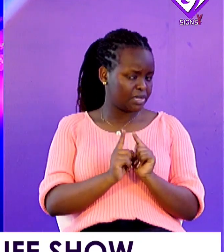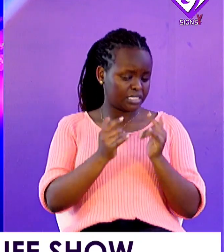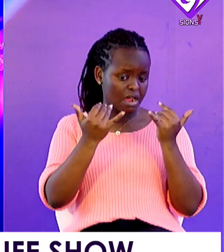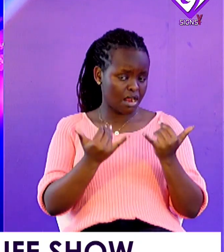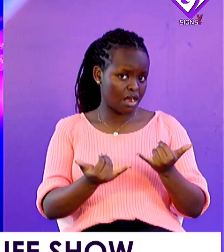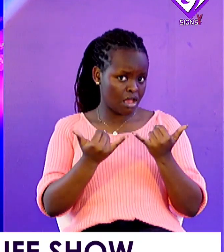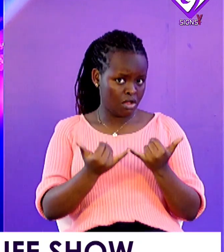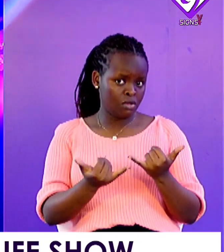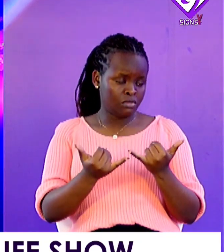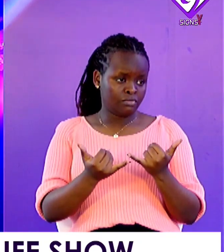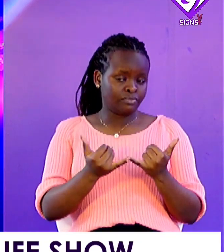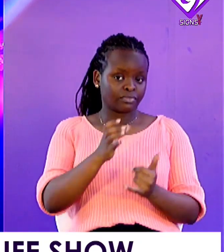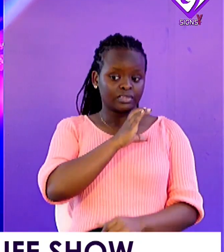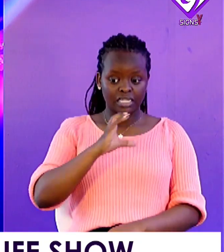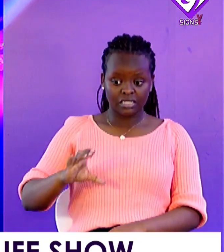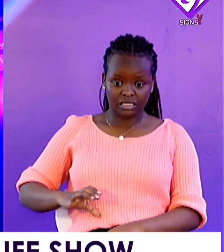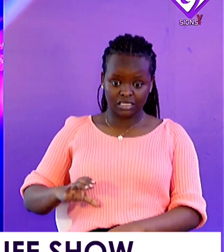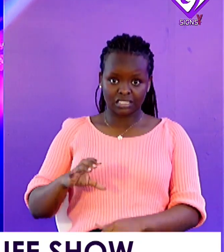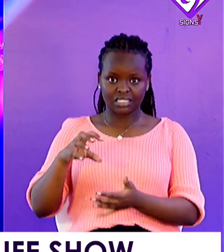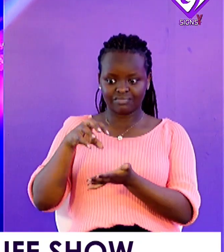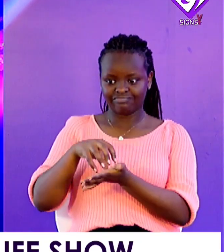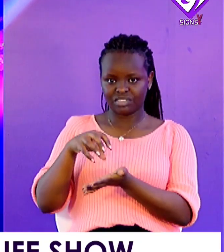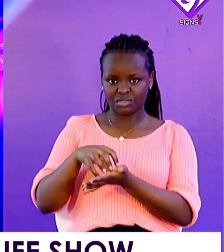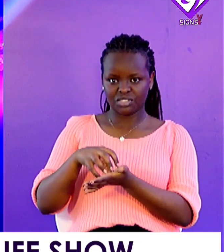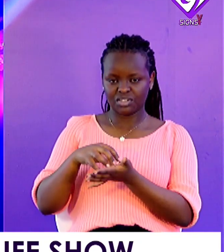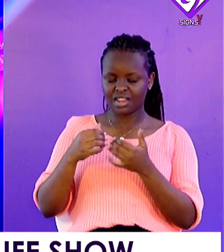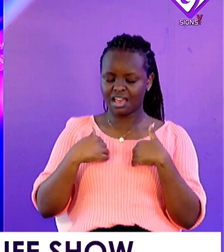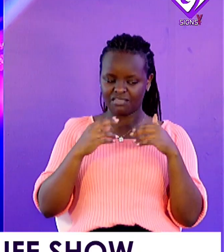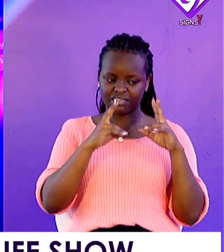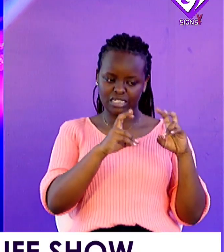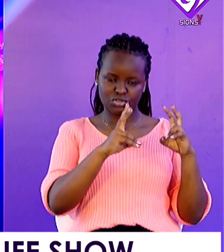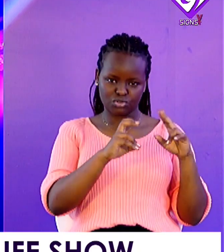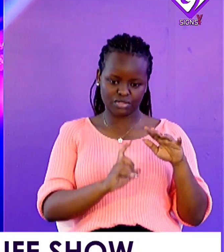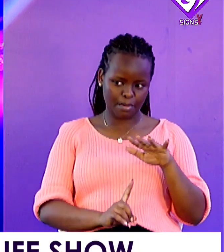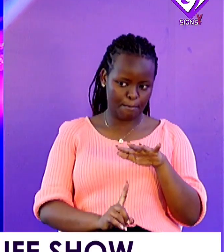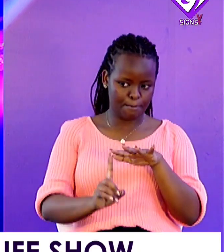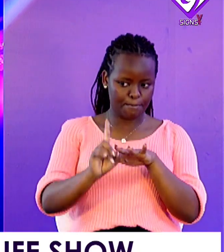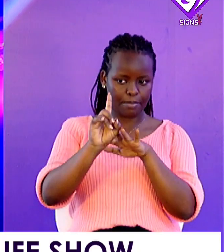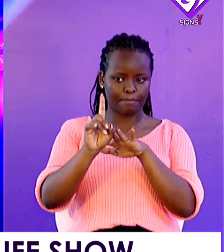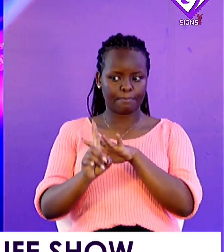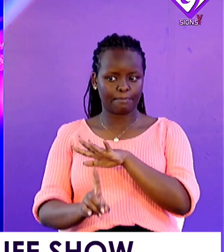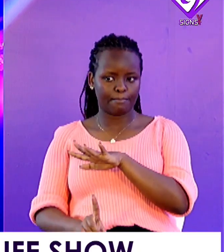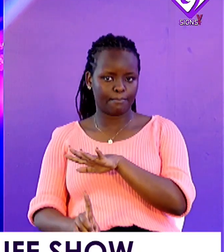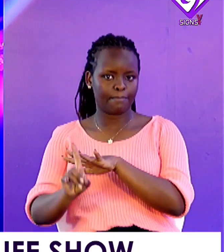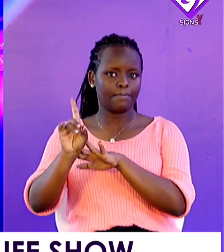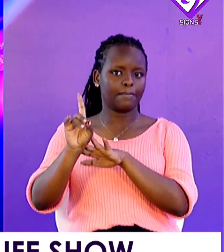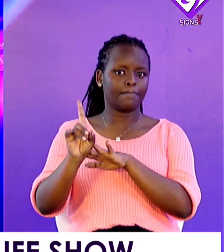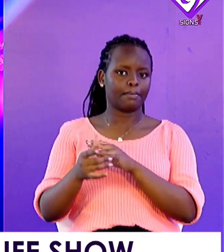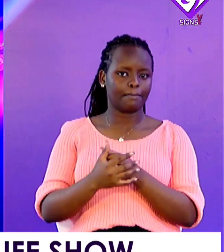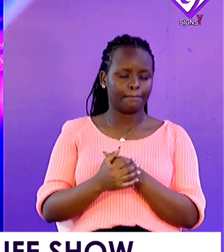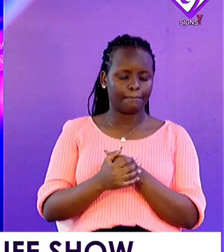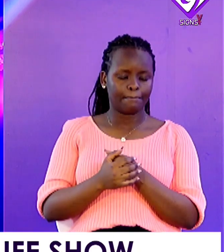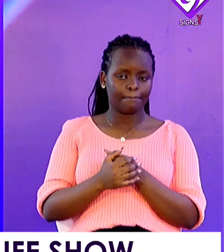currently in the Christian setting, you know, issues that are coming up. Issues that are coming up. Actually,